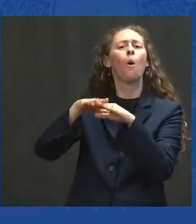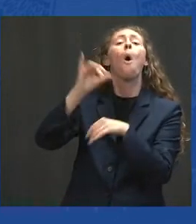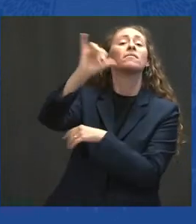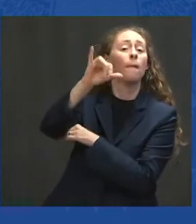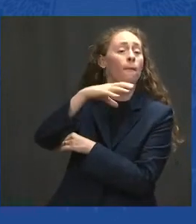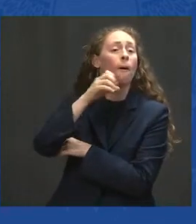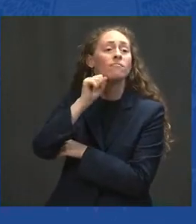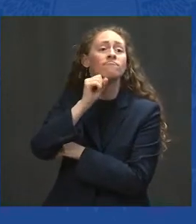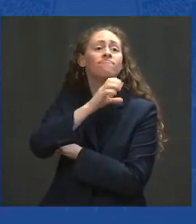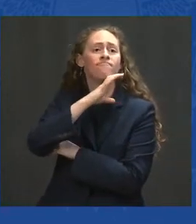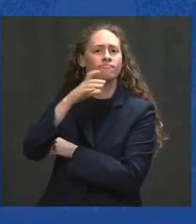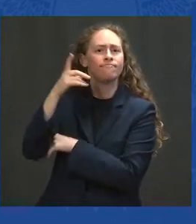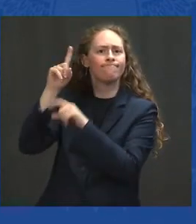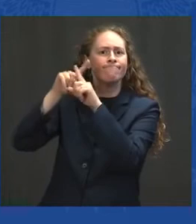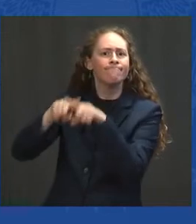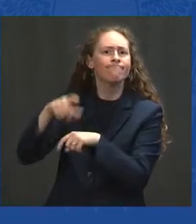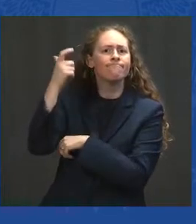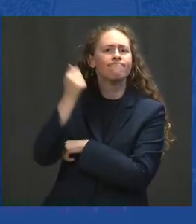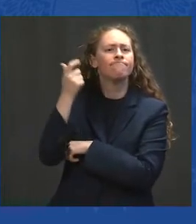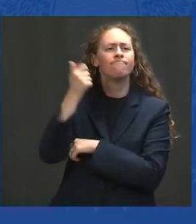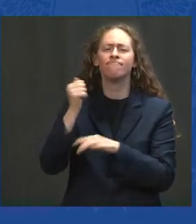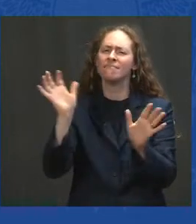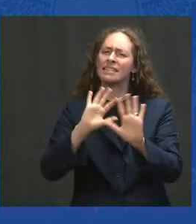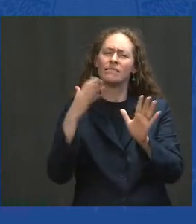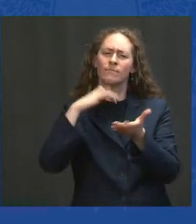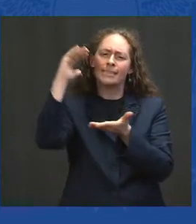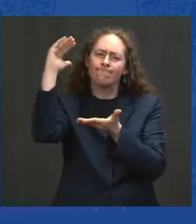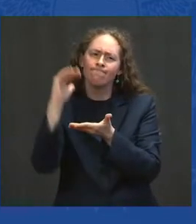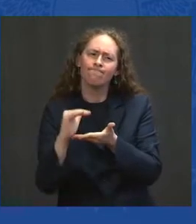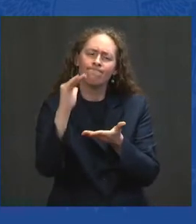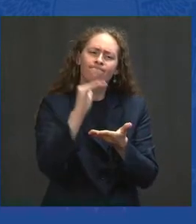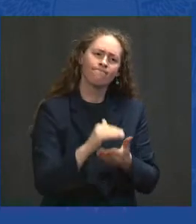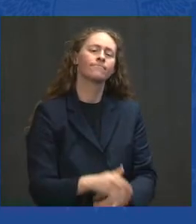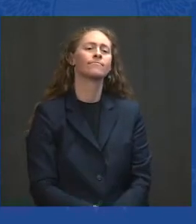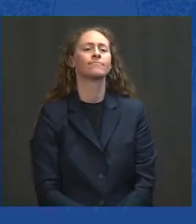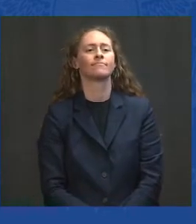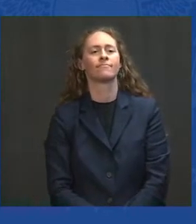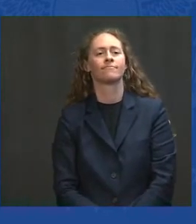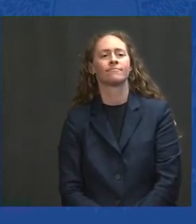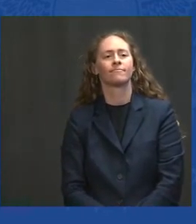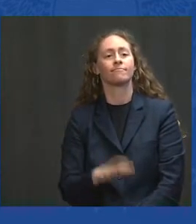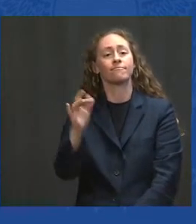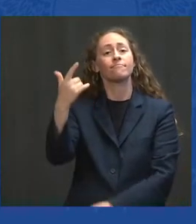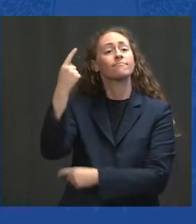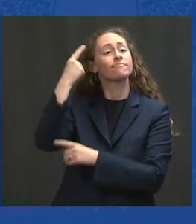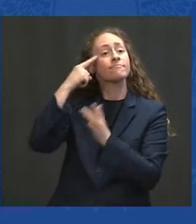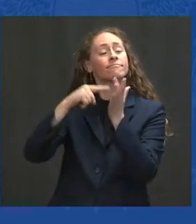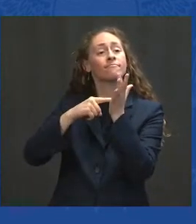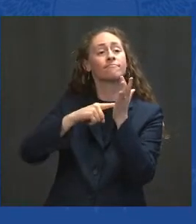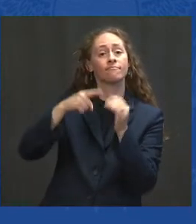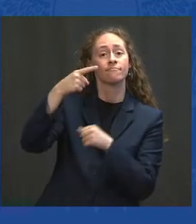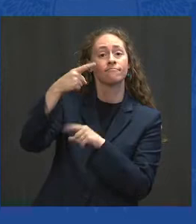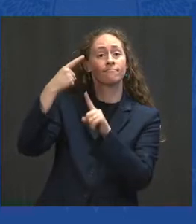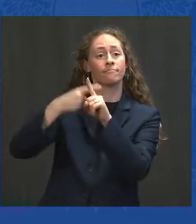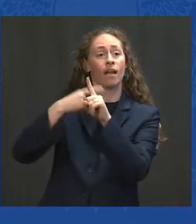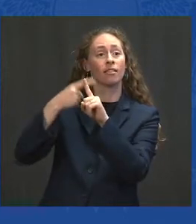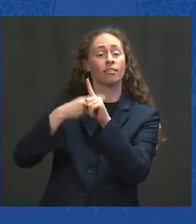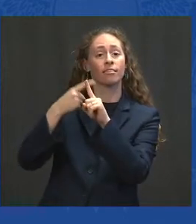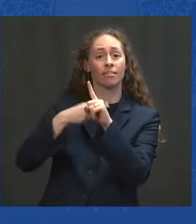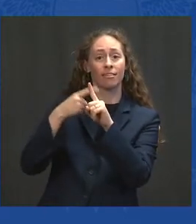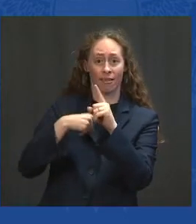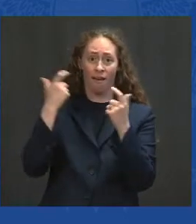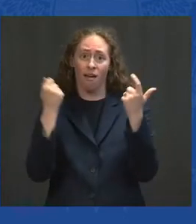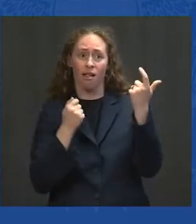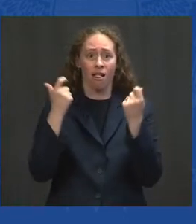And by the way, you think of monthly payments. You get a Social Security check, those who you know get Social Security, they get it monthly. Well,